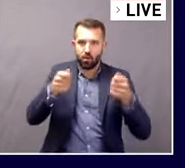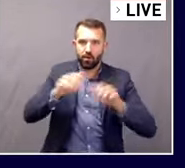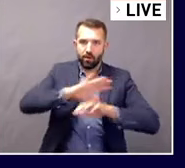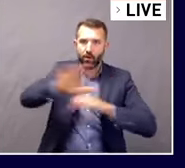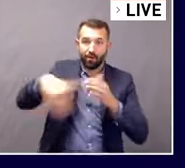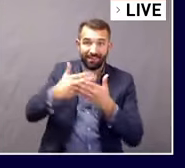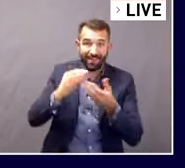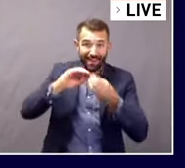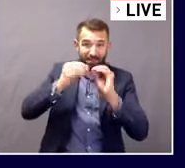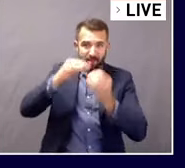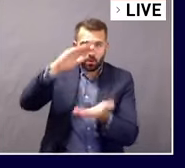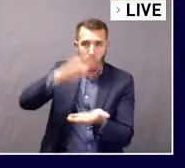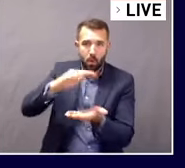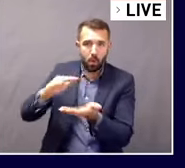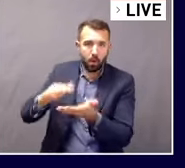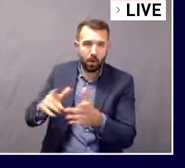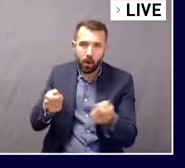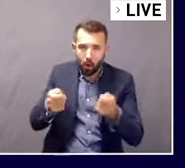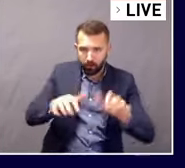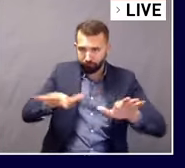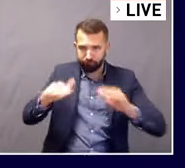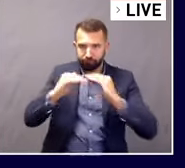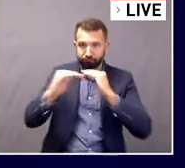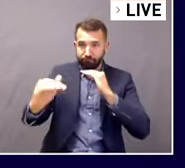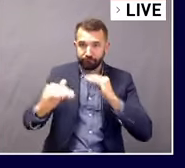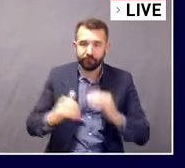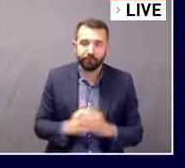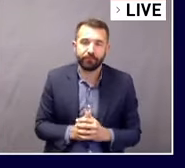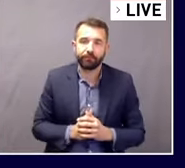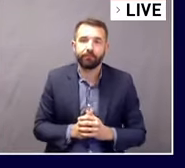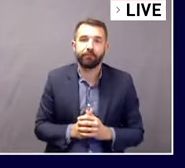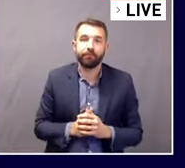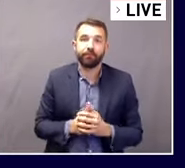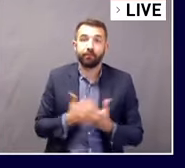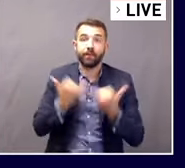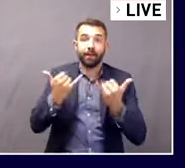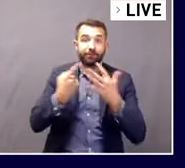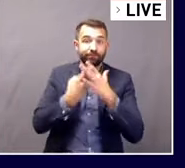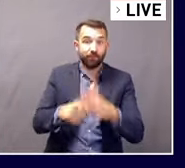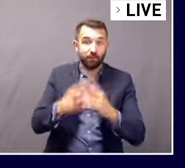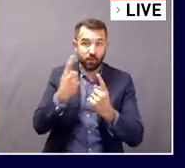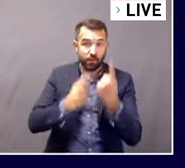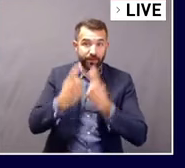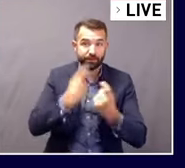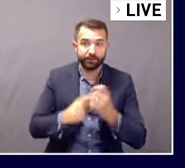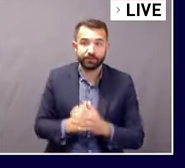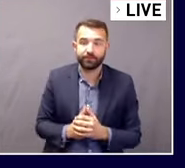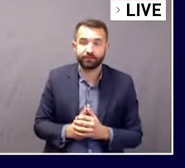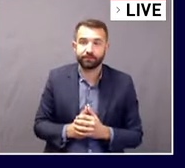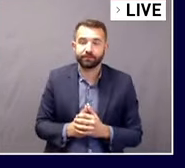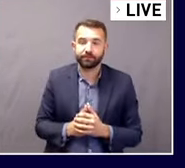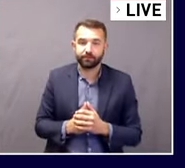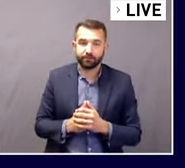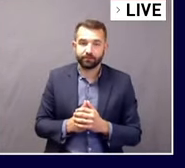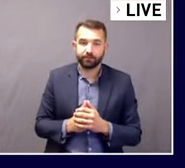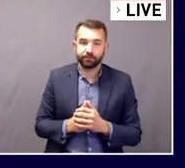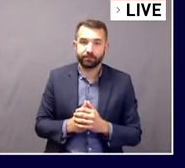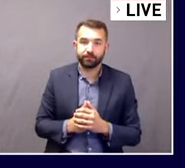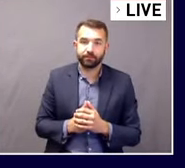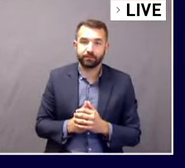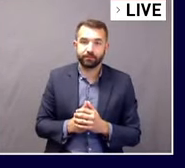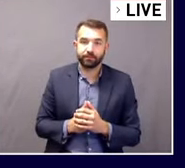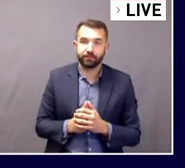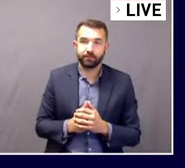on COVID-19. So with that, I'm going to turn things over to the media colleagues. And today's first